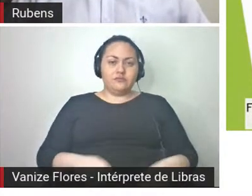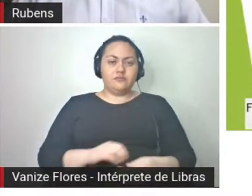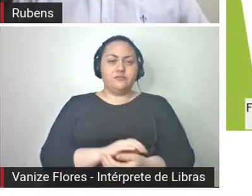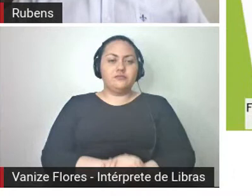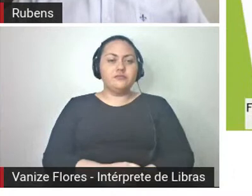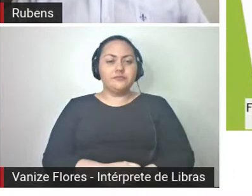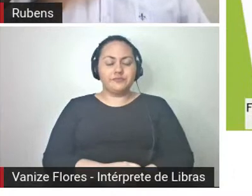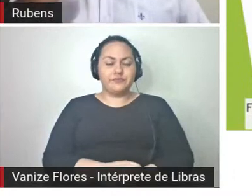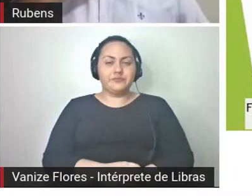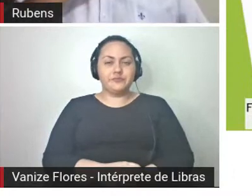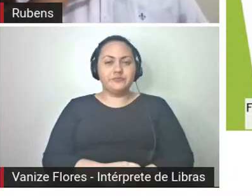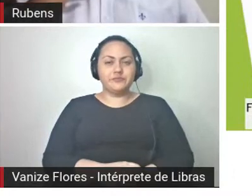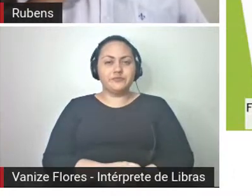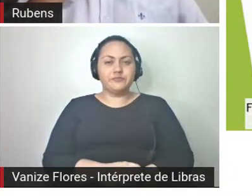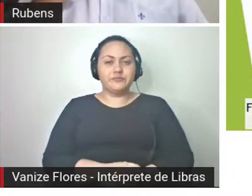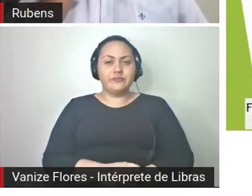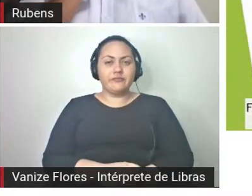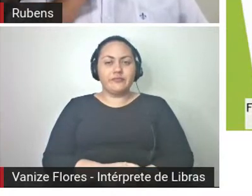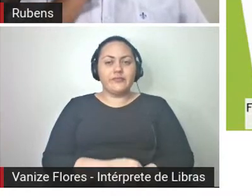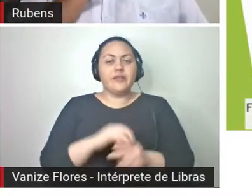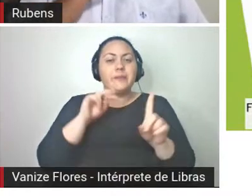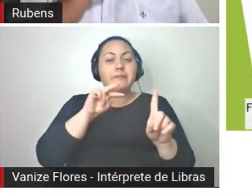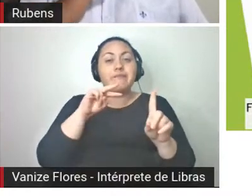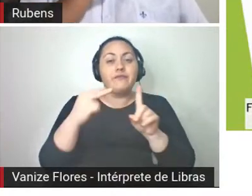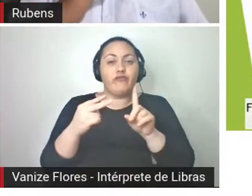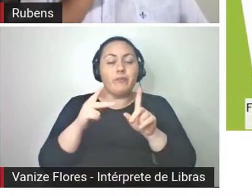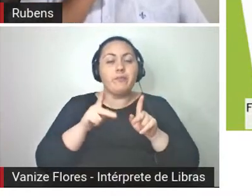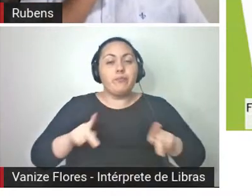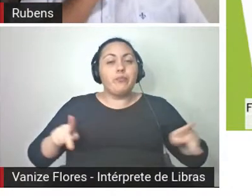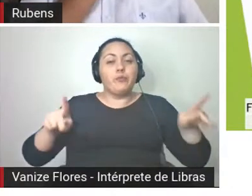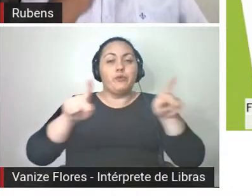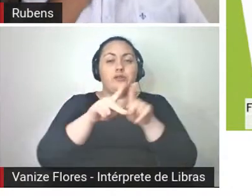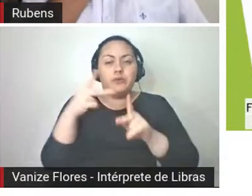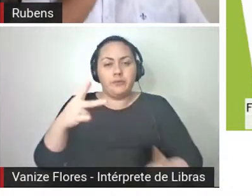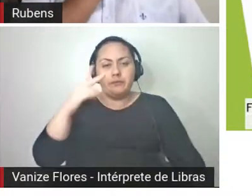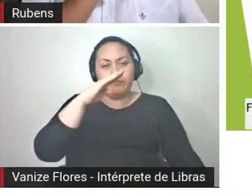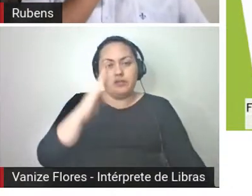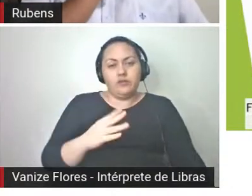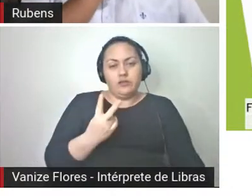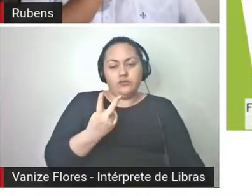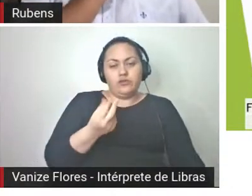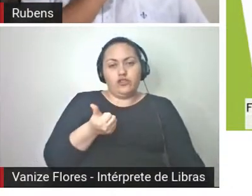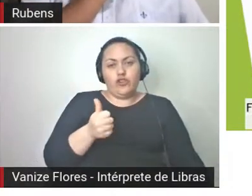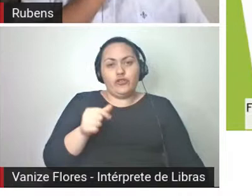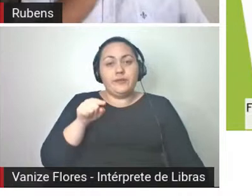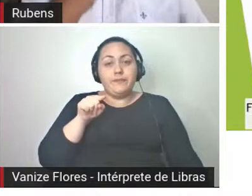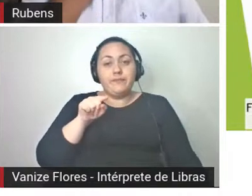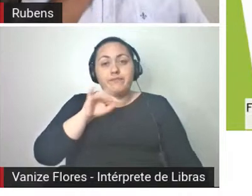Então, do ponto de vista da população, enquanto o Brasil tem 211